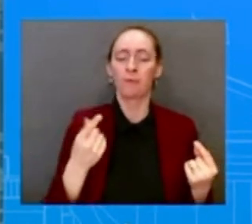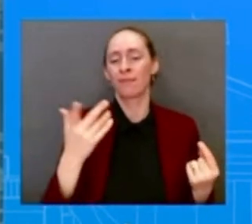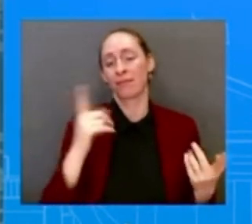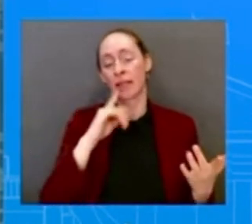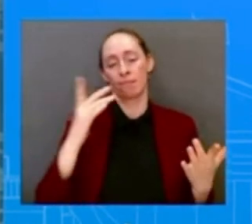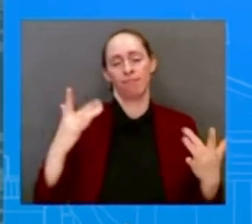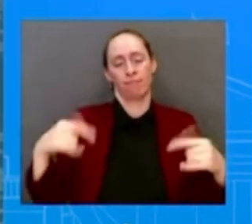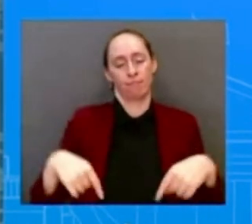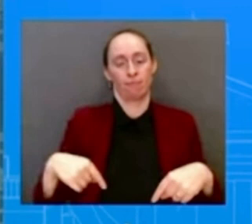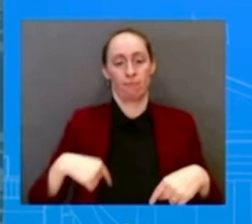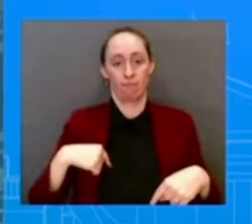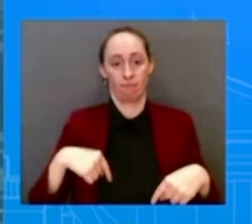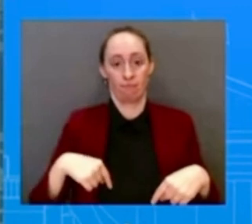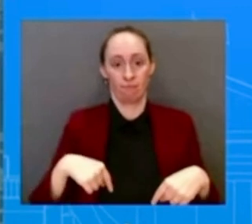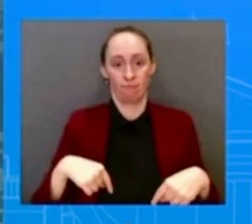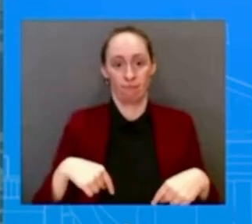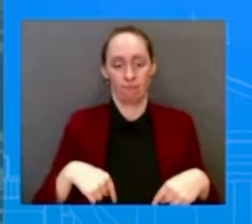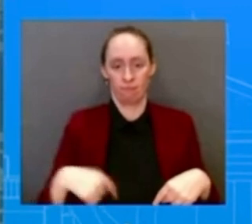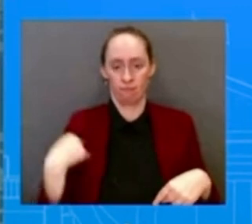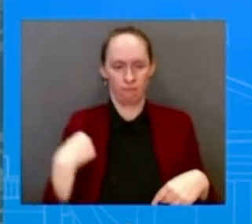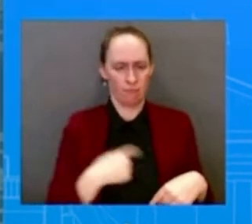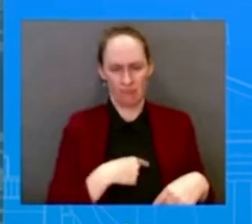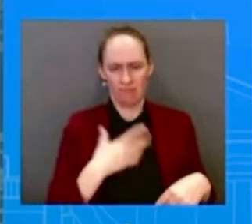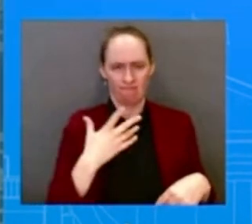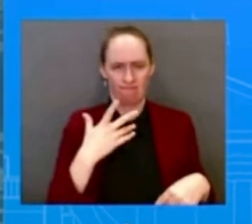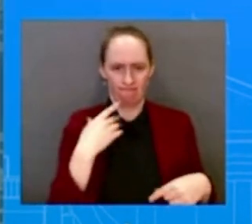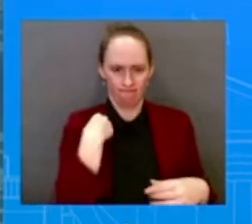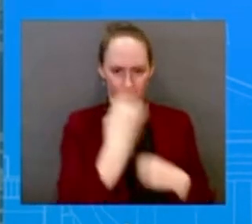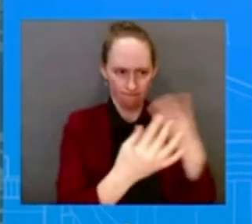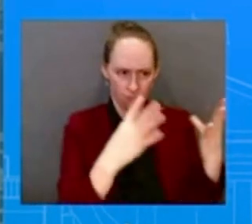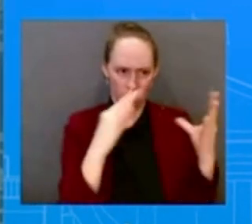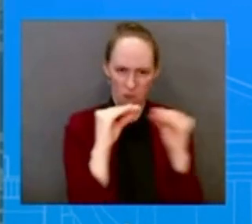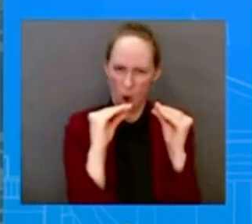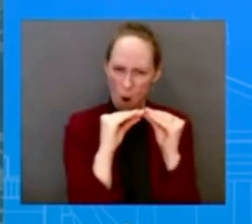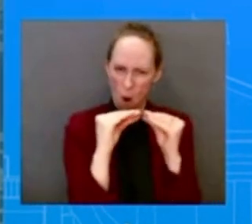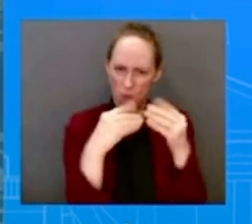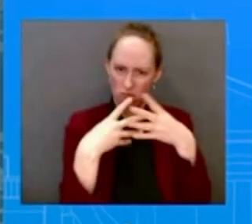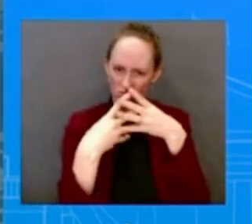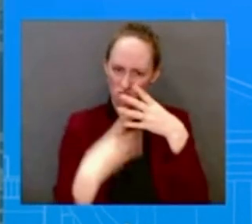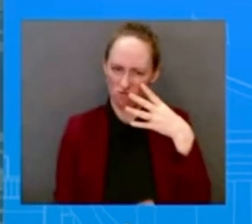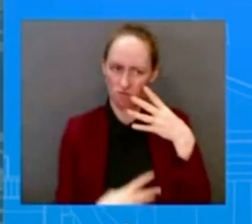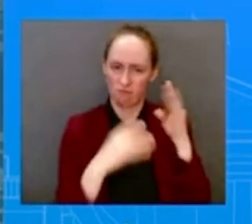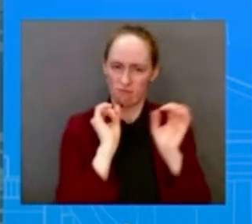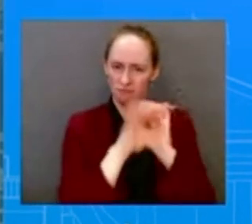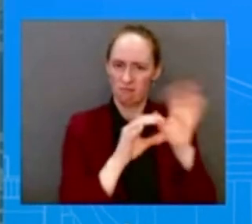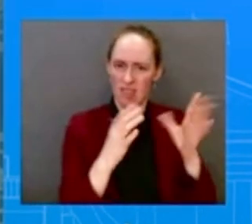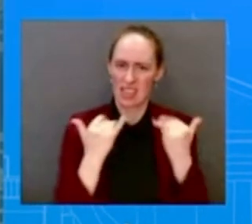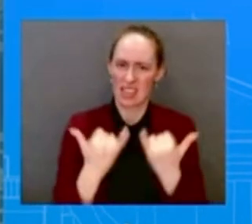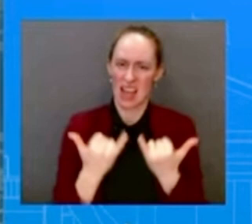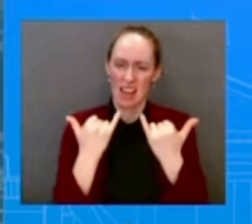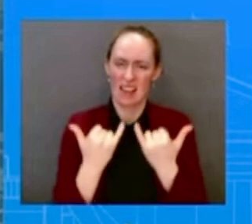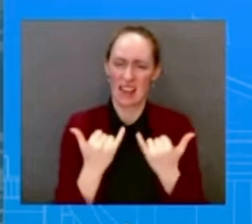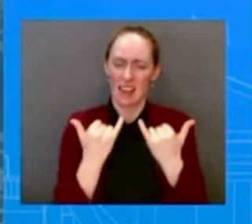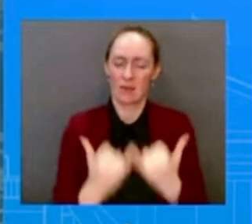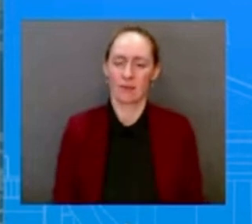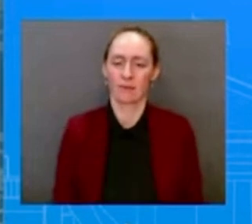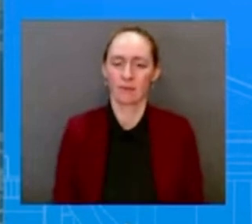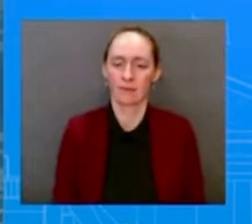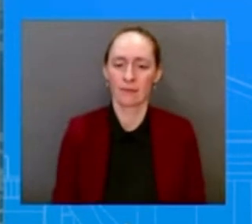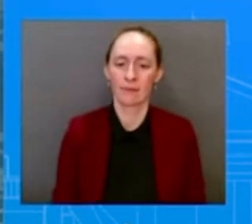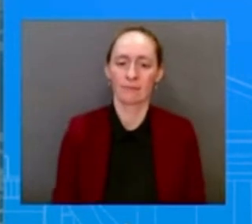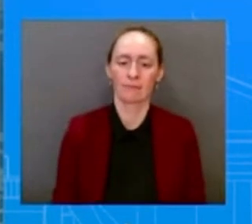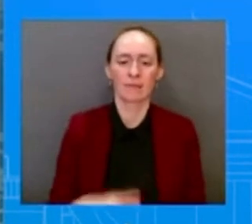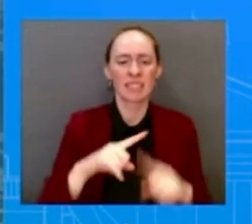more advanced capabilities, the kinds of capabilities that will allow them to fight in open terrain, combined arms capabilities, armored